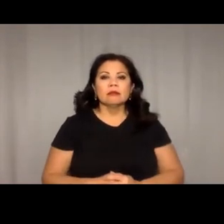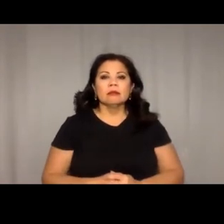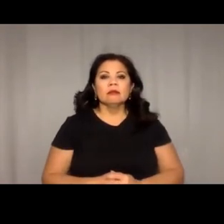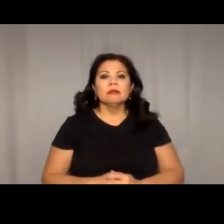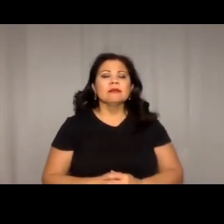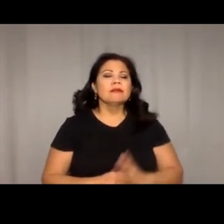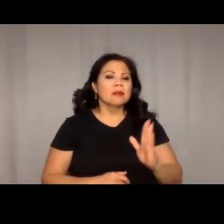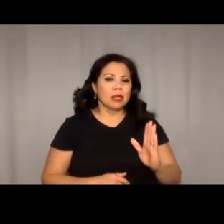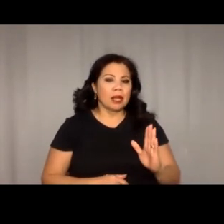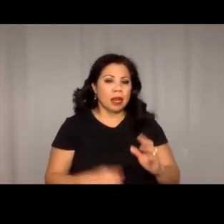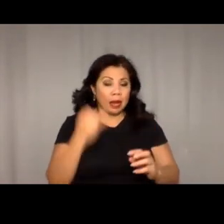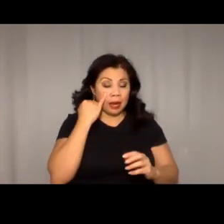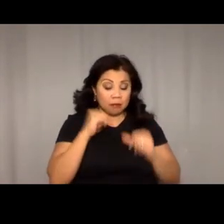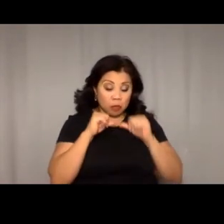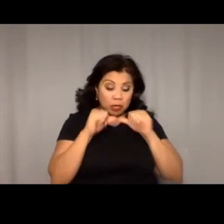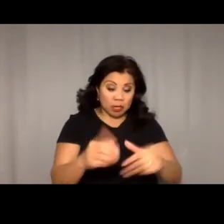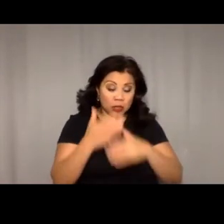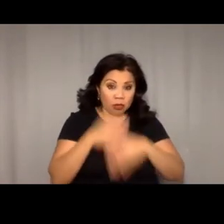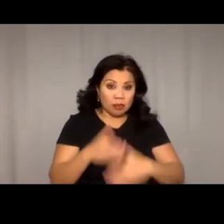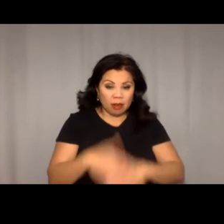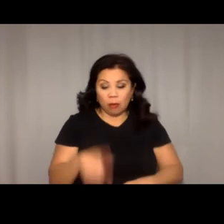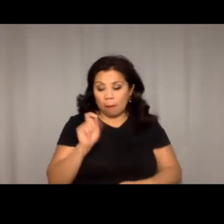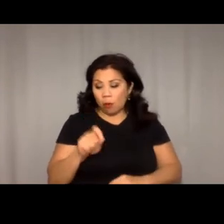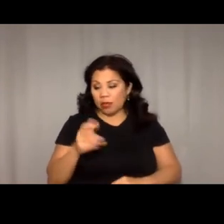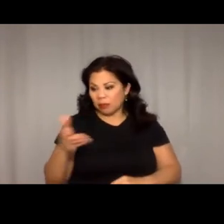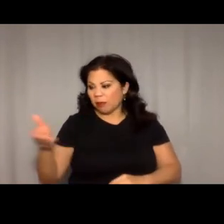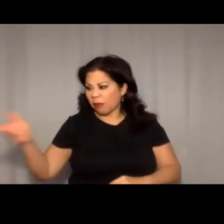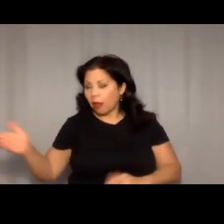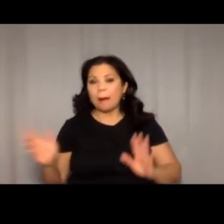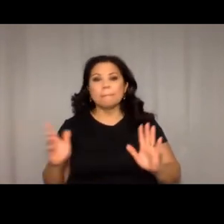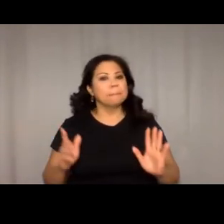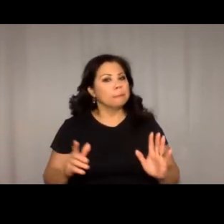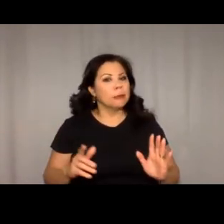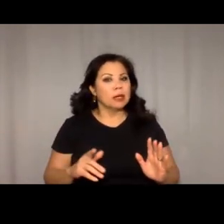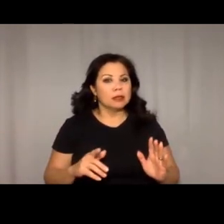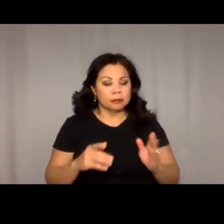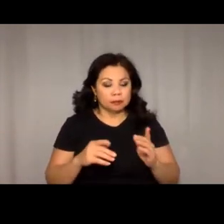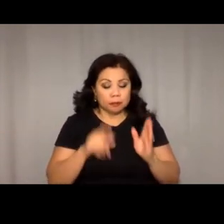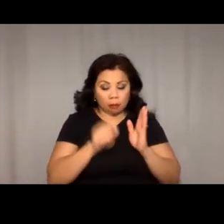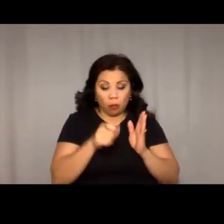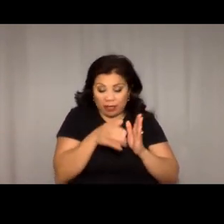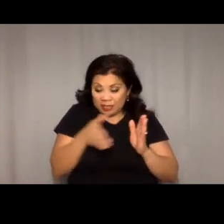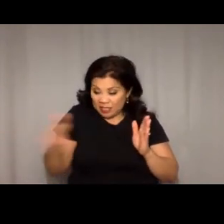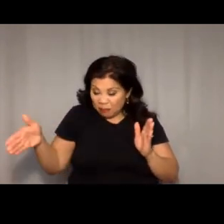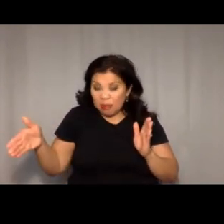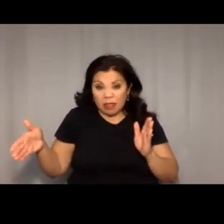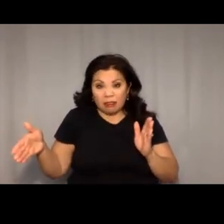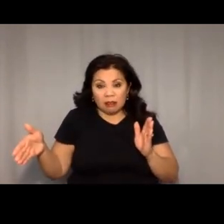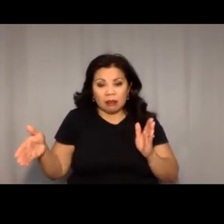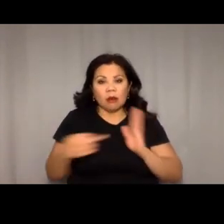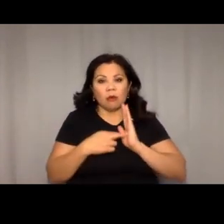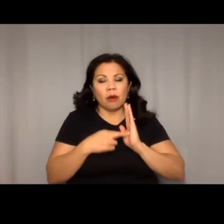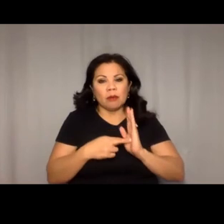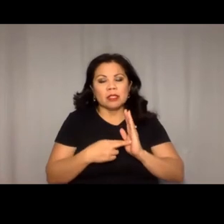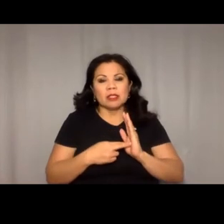And if you were to keep dividing, it will be point something, something, something. This point something, something, something represents